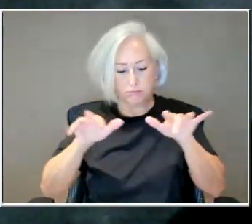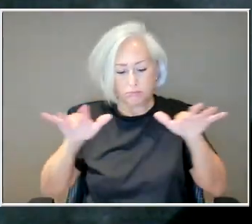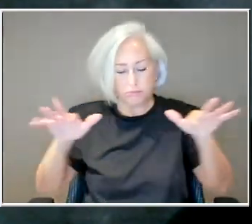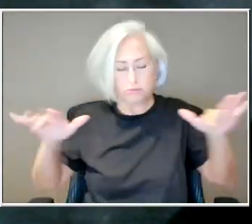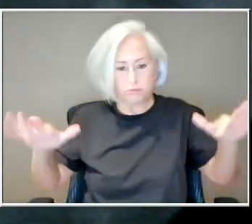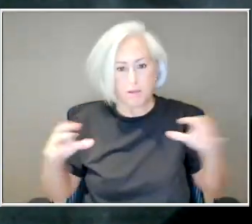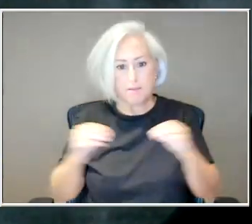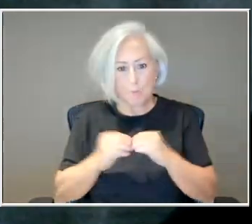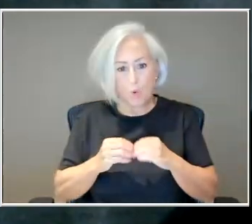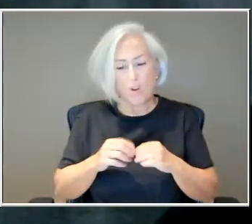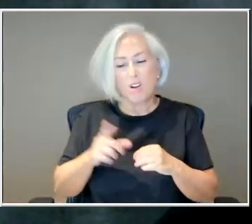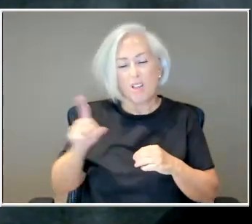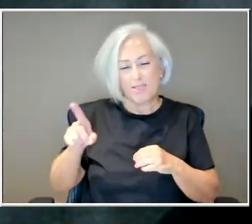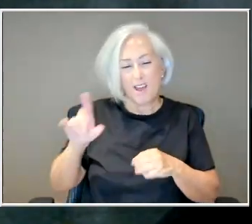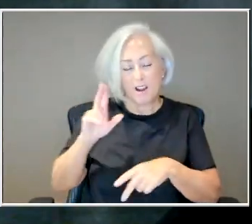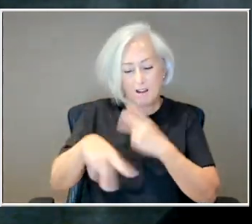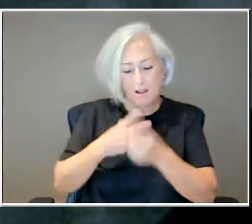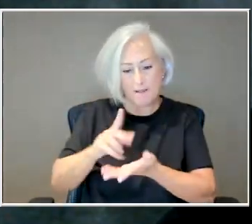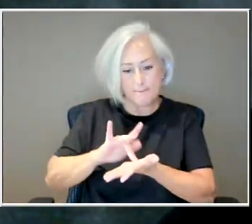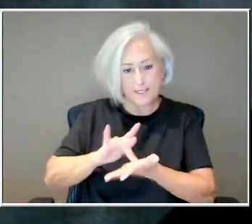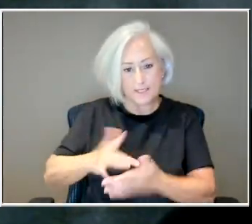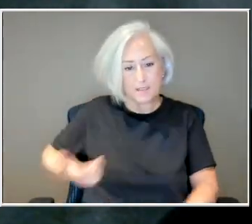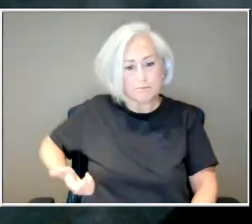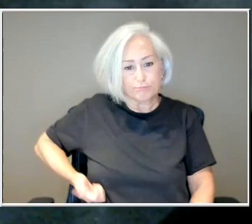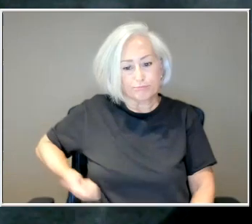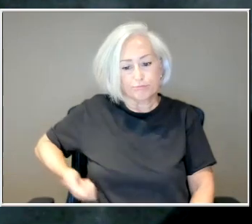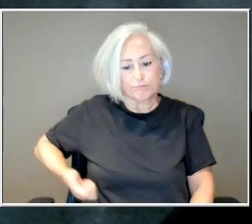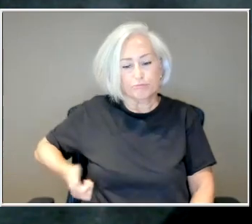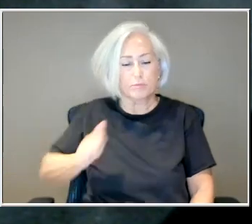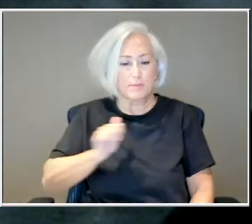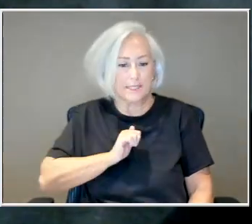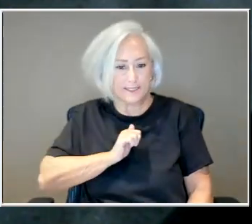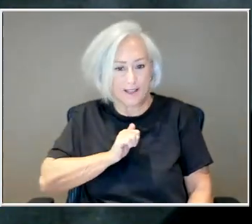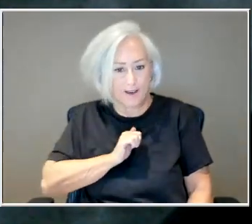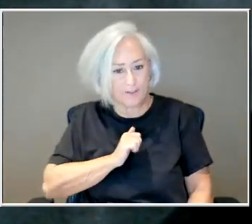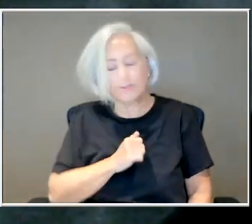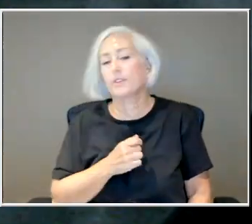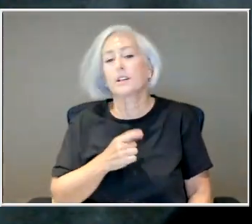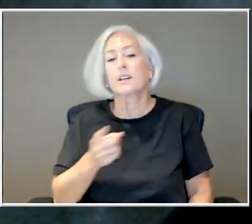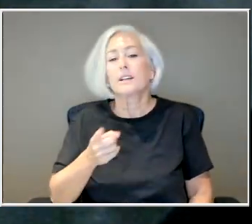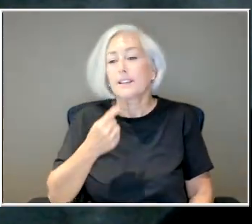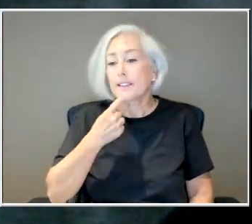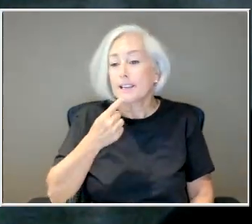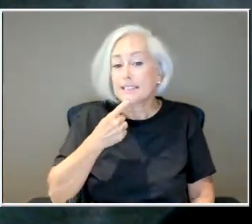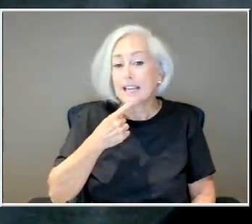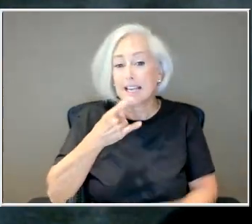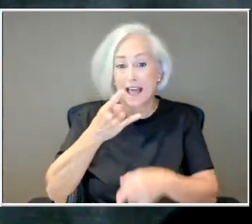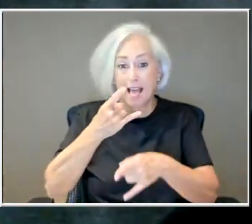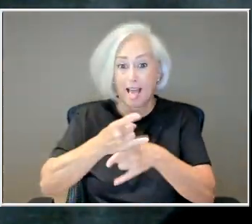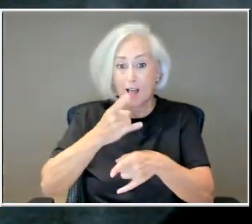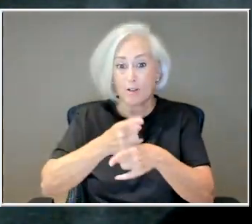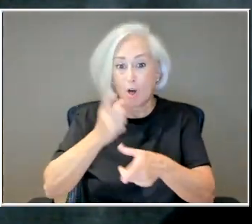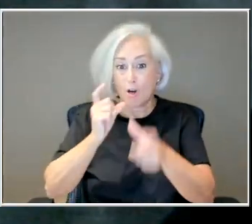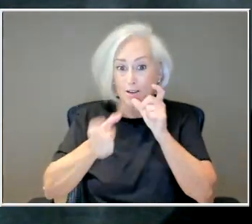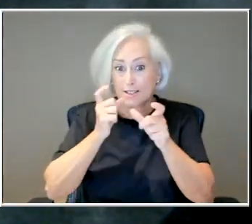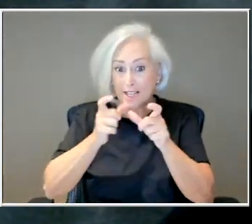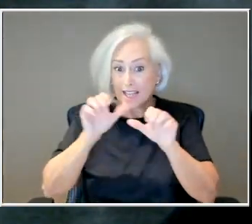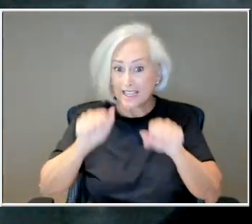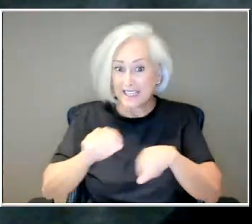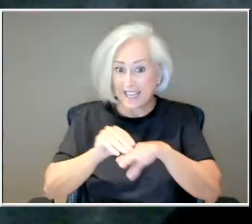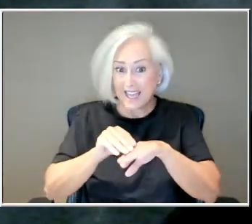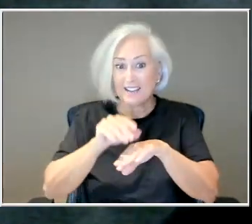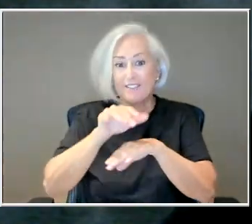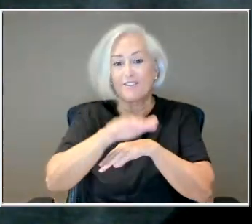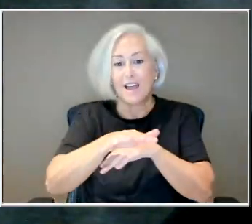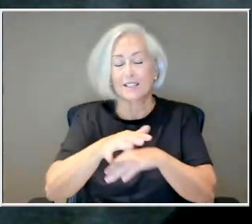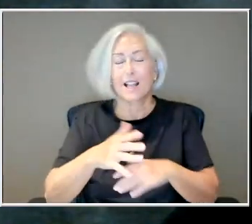said, they weren't really sure, and alcohol consumption can affect the or this is what I took away